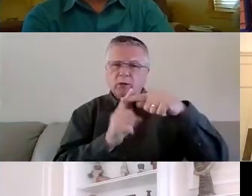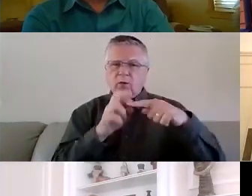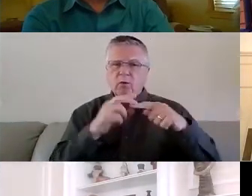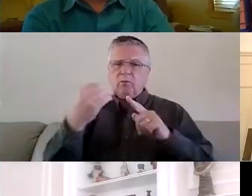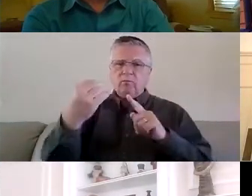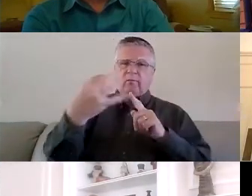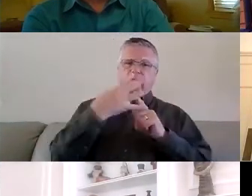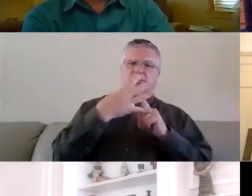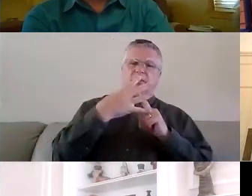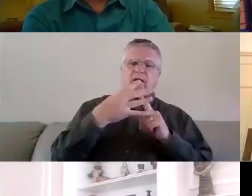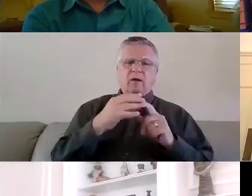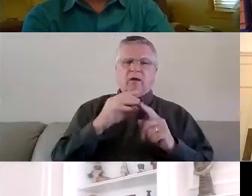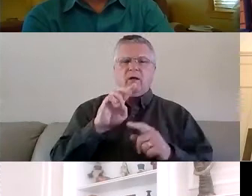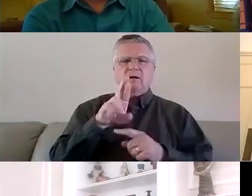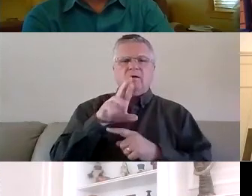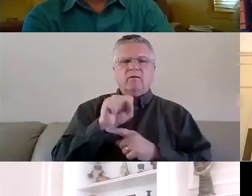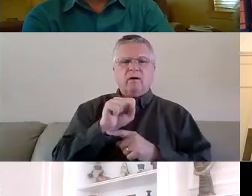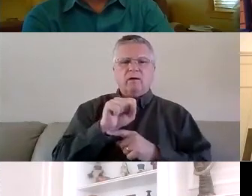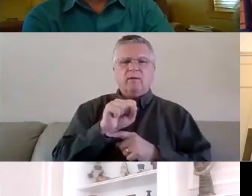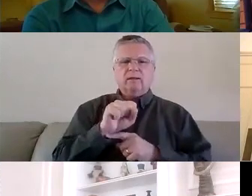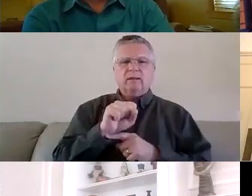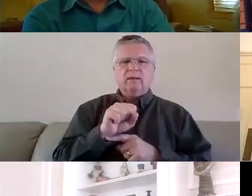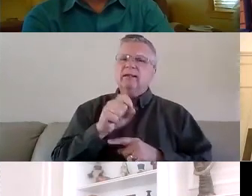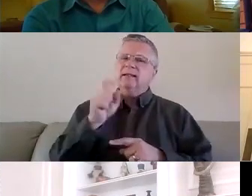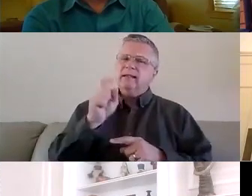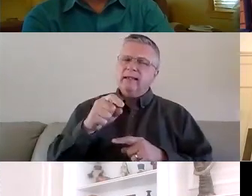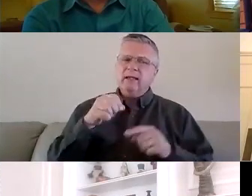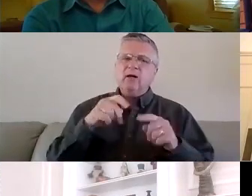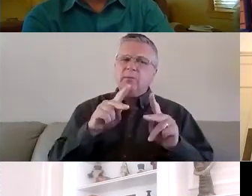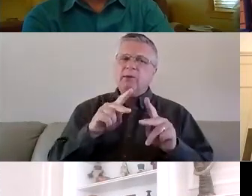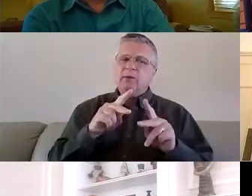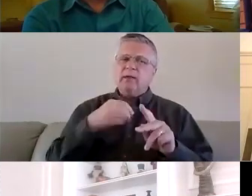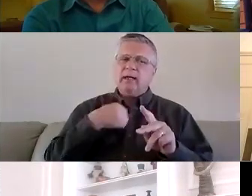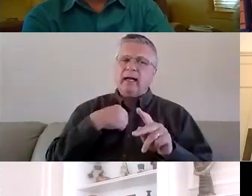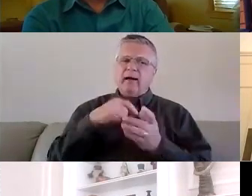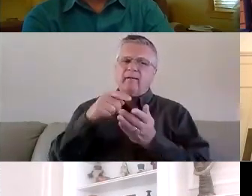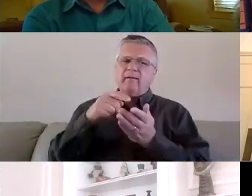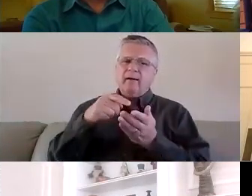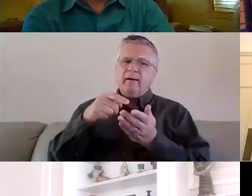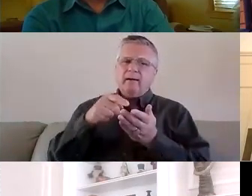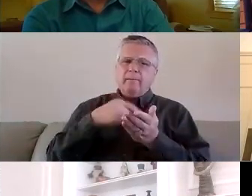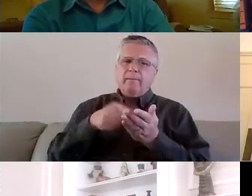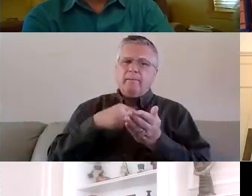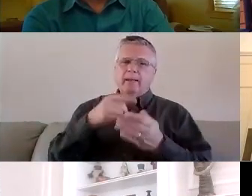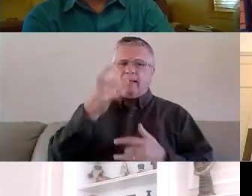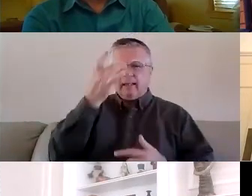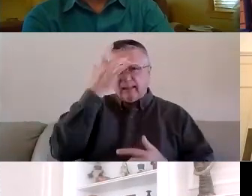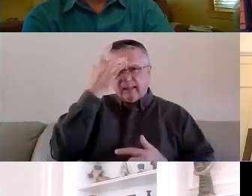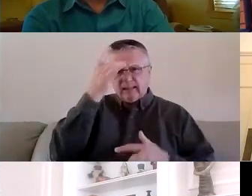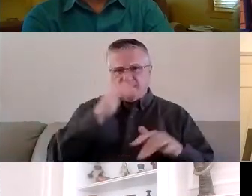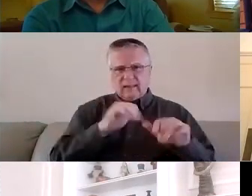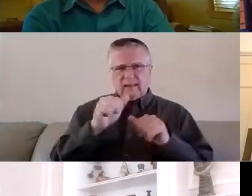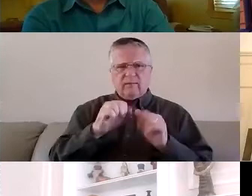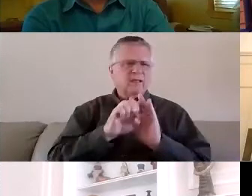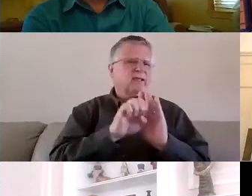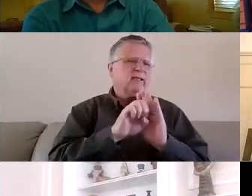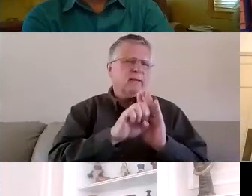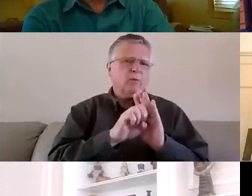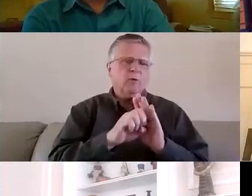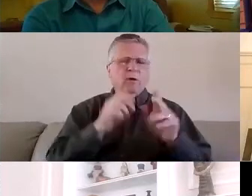virus have an opportunity to have paid sick leave. And the prime example I've given is somebody who